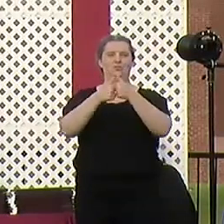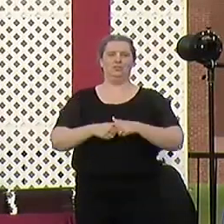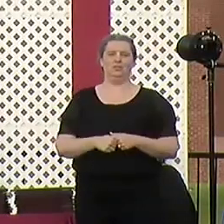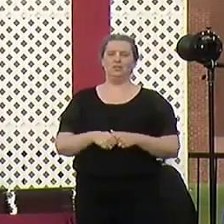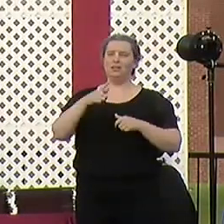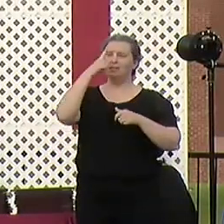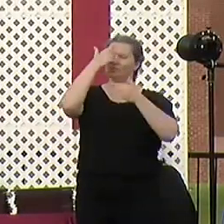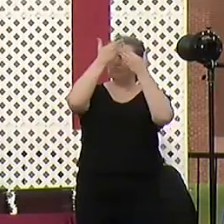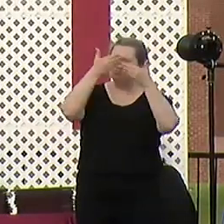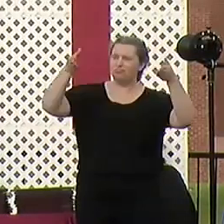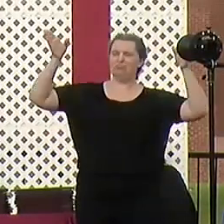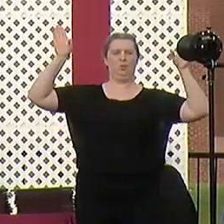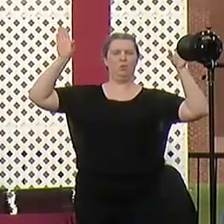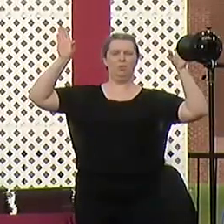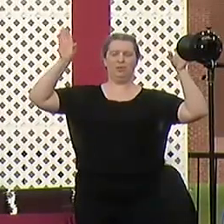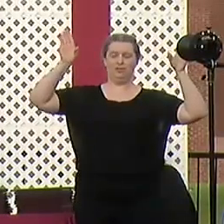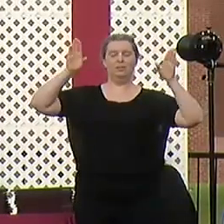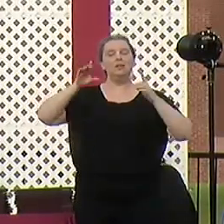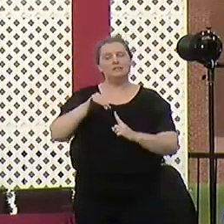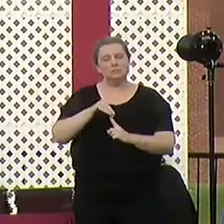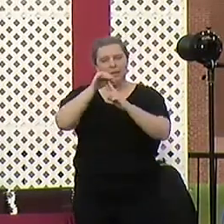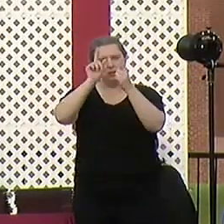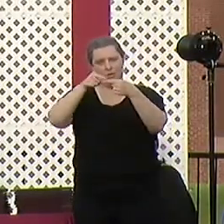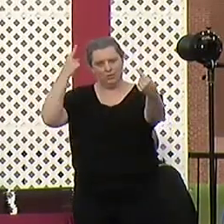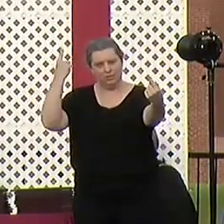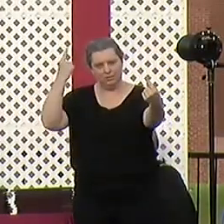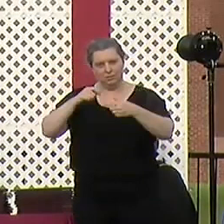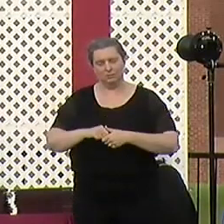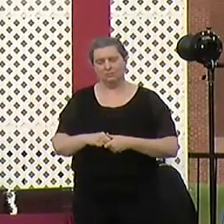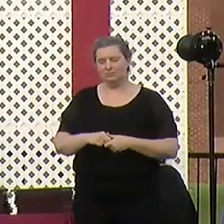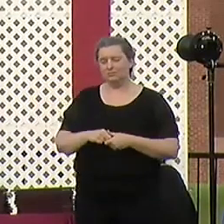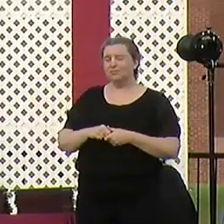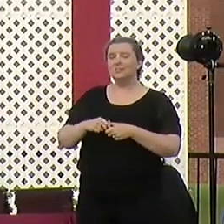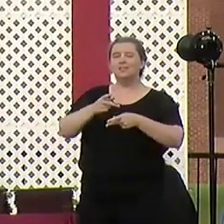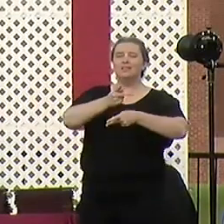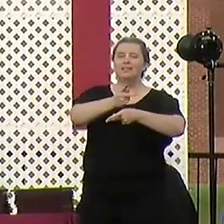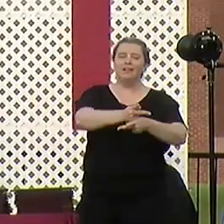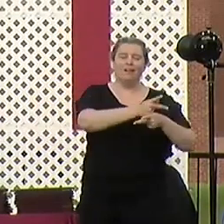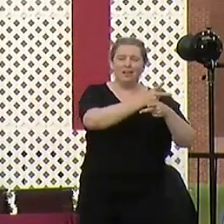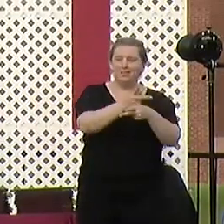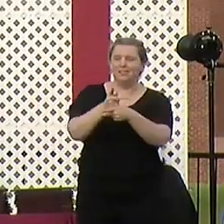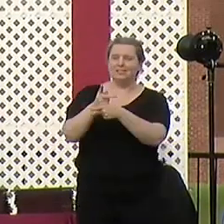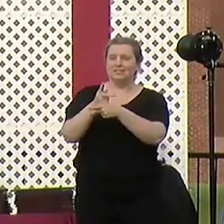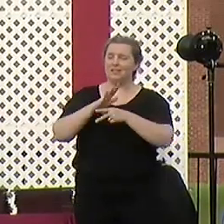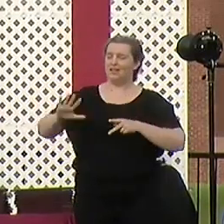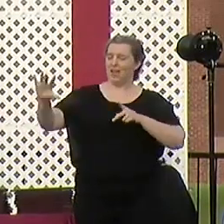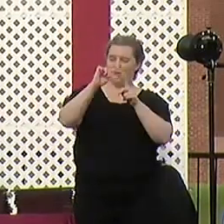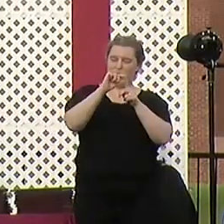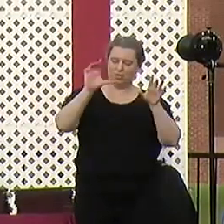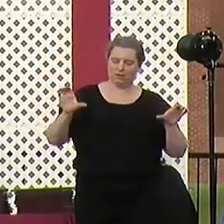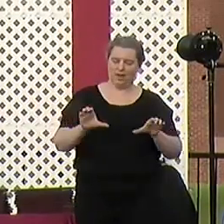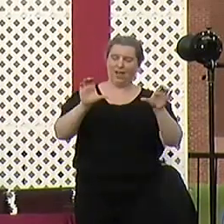open minds, especially when you disagree, treating others with kindness, and recognizing that your words and